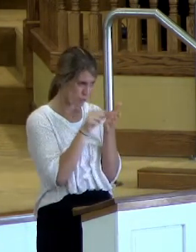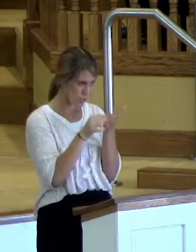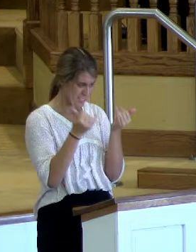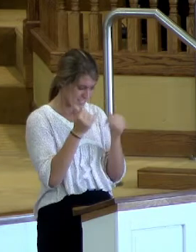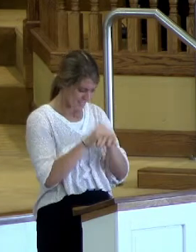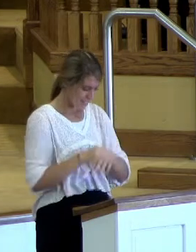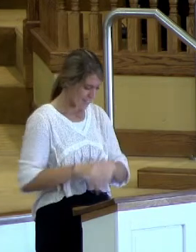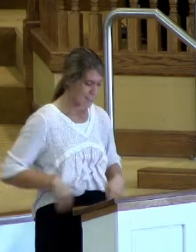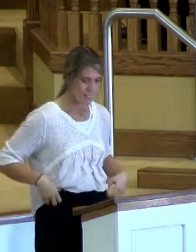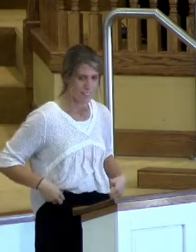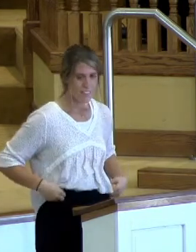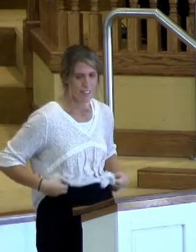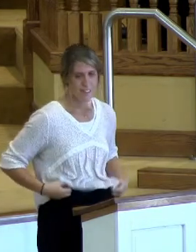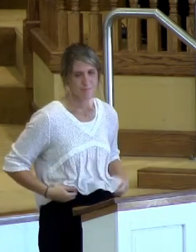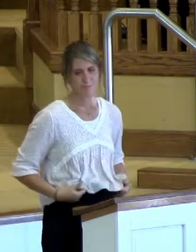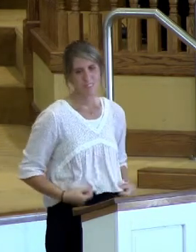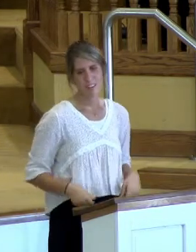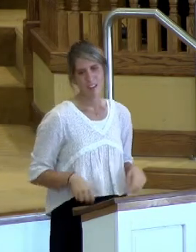tonight.